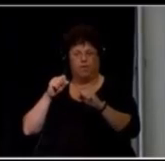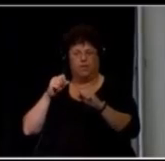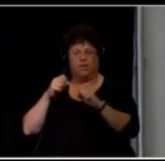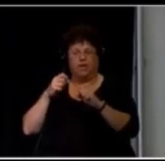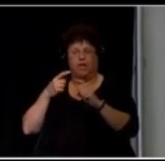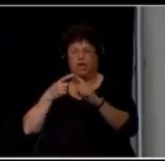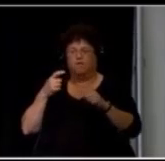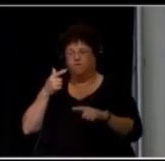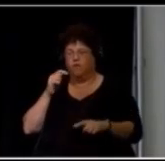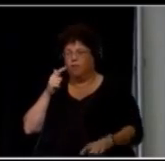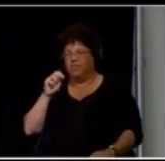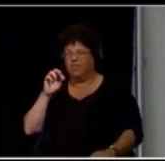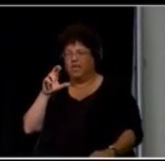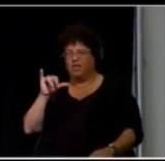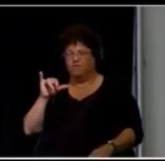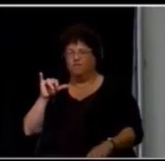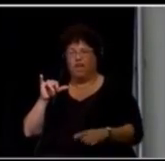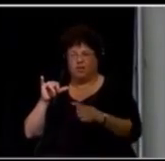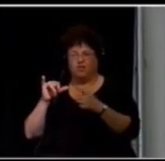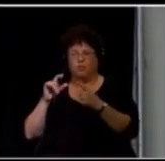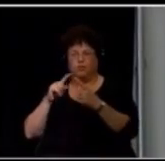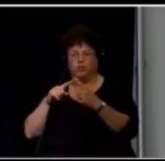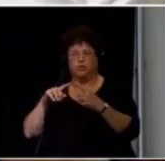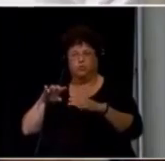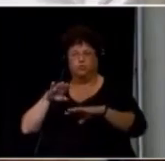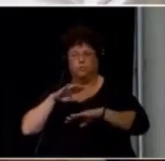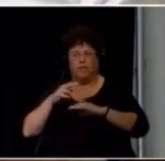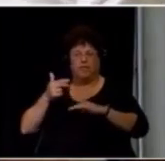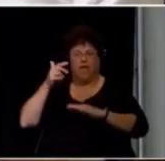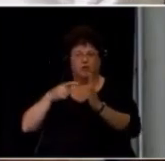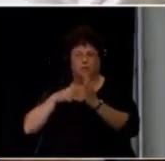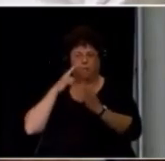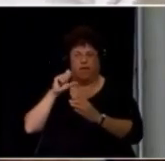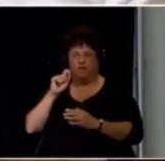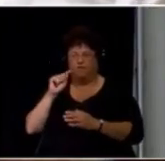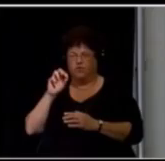the higher demand for stationary. Thank you.